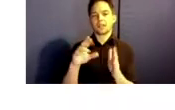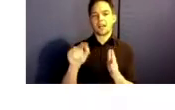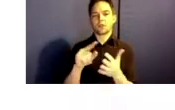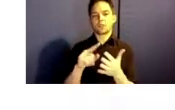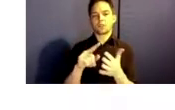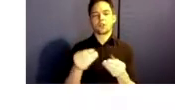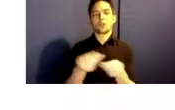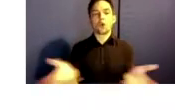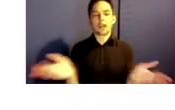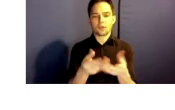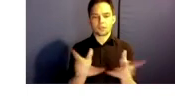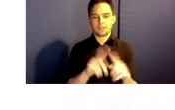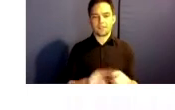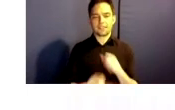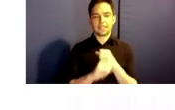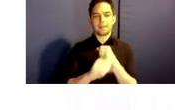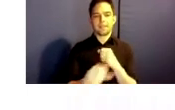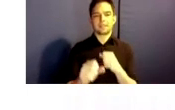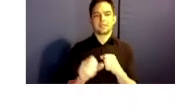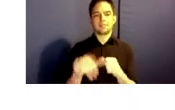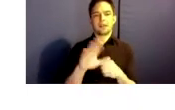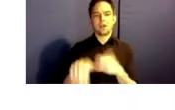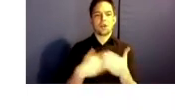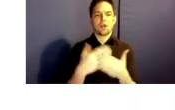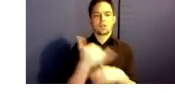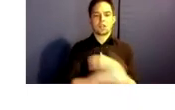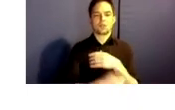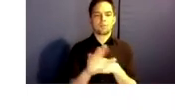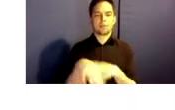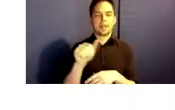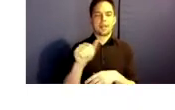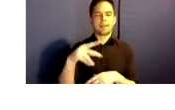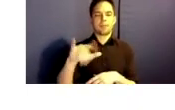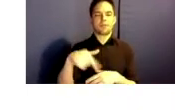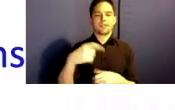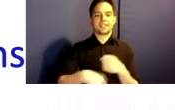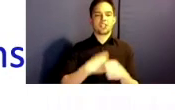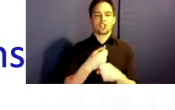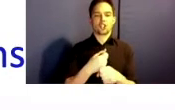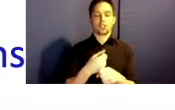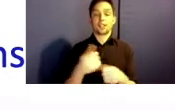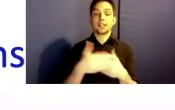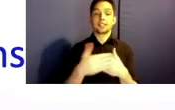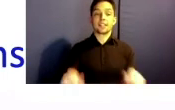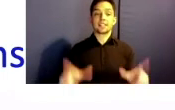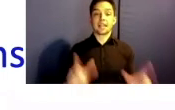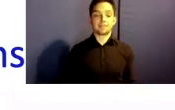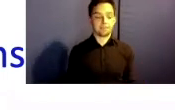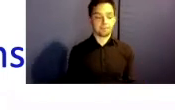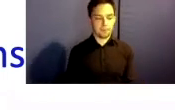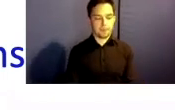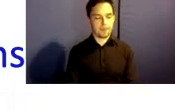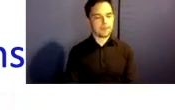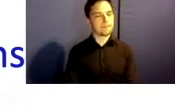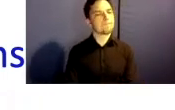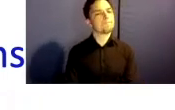all countries by 12th April this year. Next slide, please.